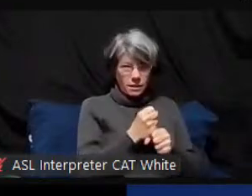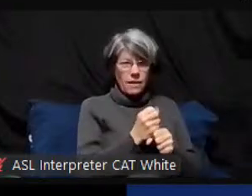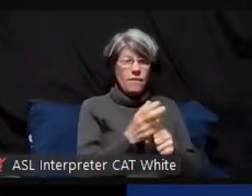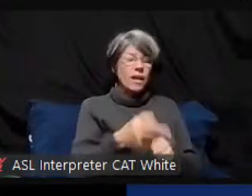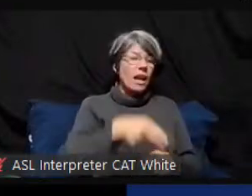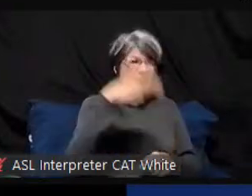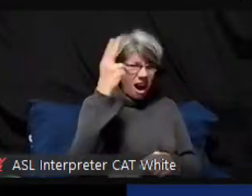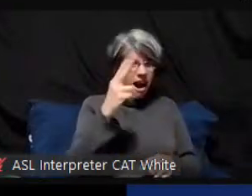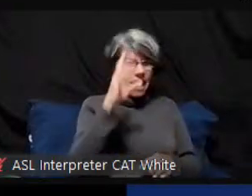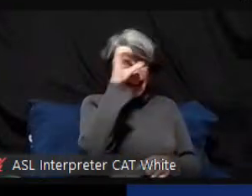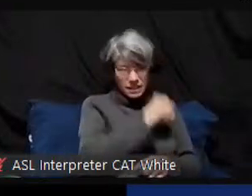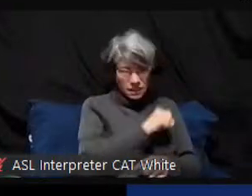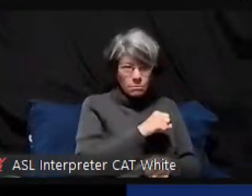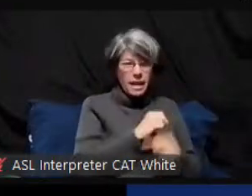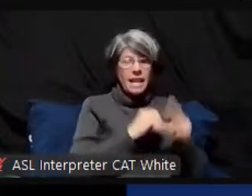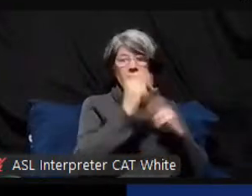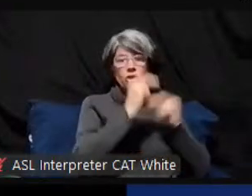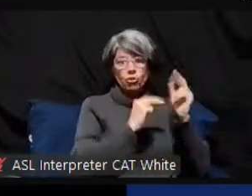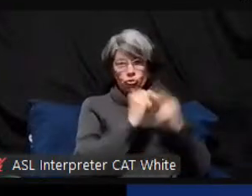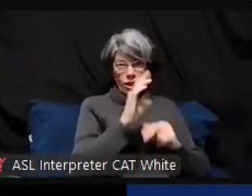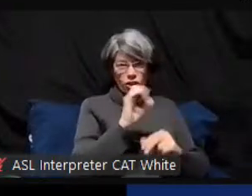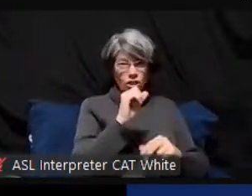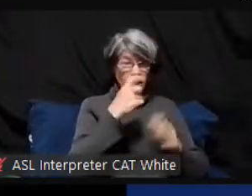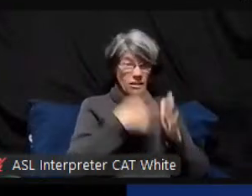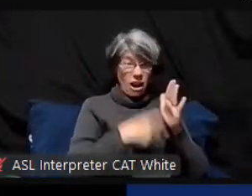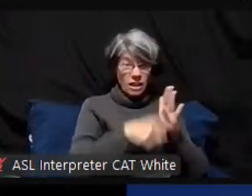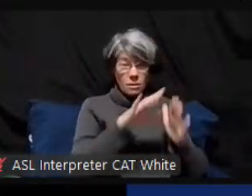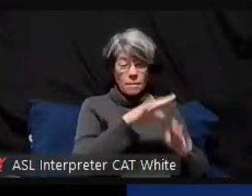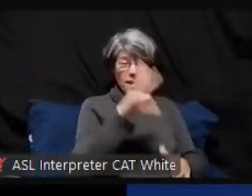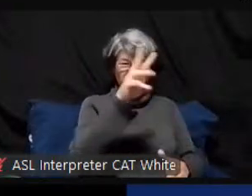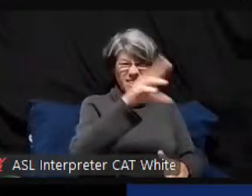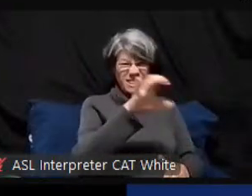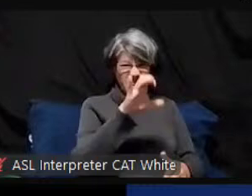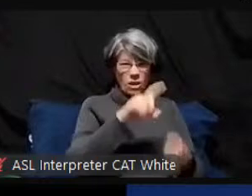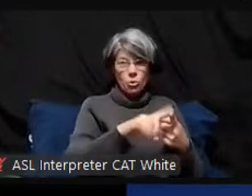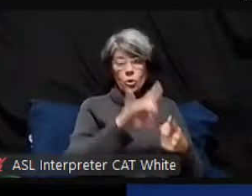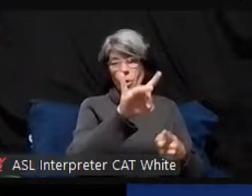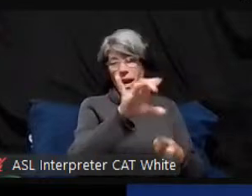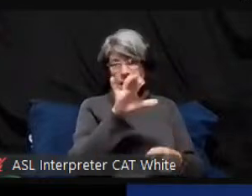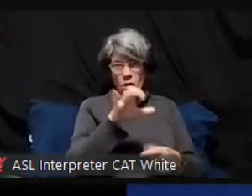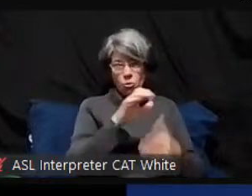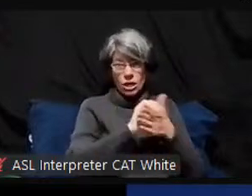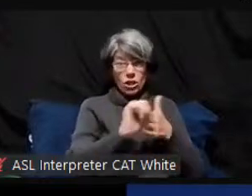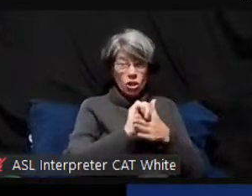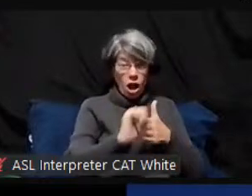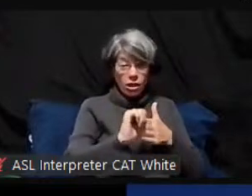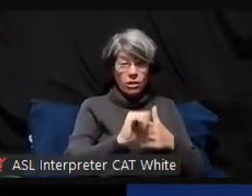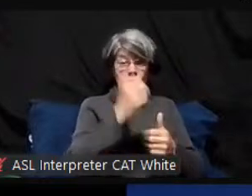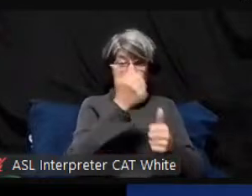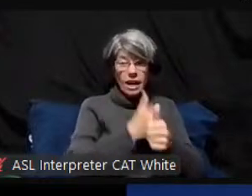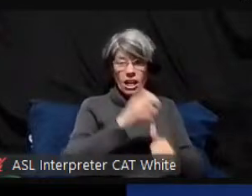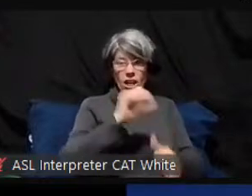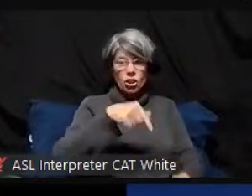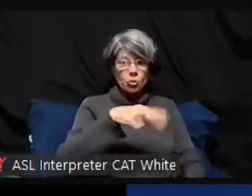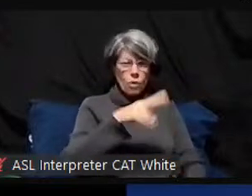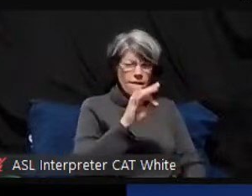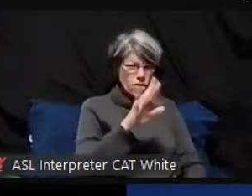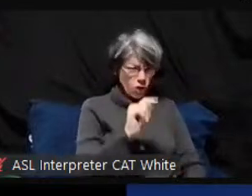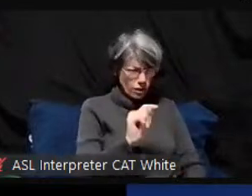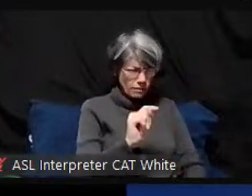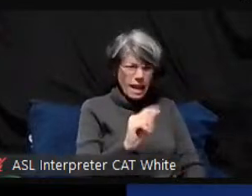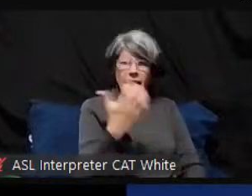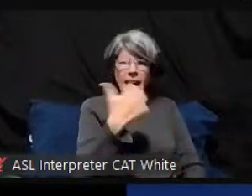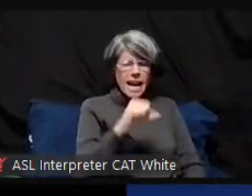high estimated construction costs of about $600 to $800 per square foot. Is there anything